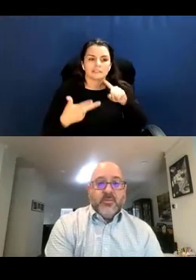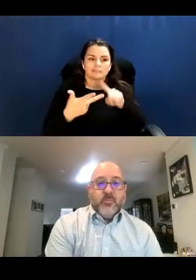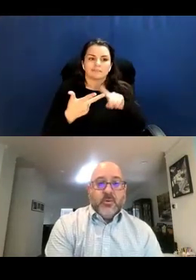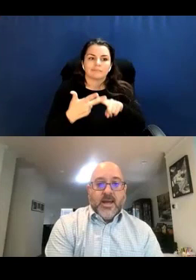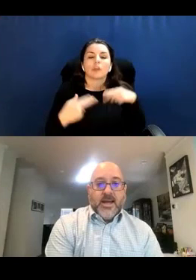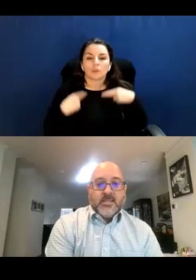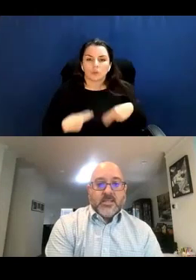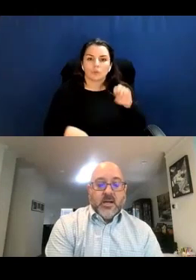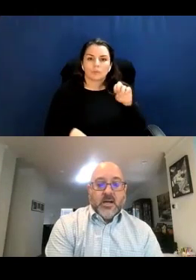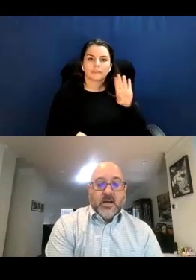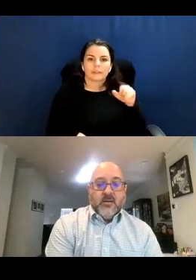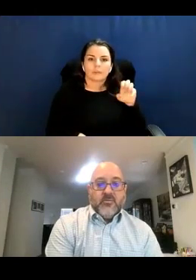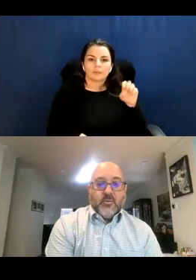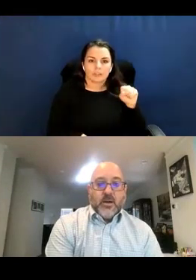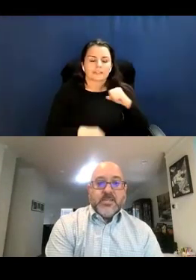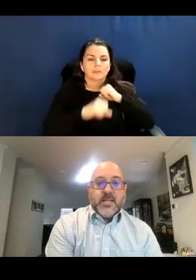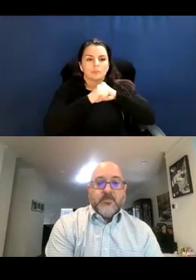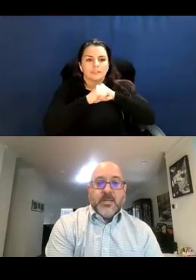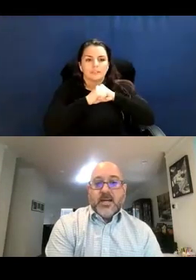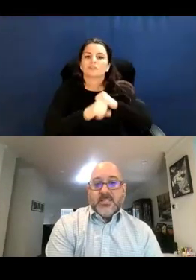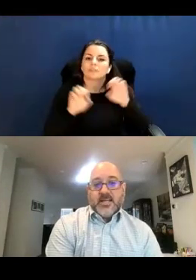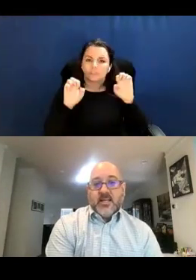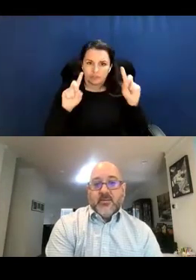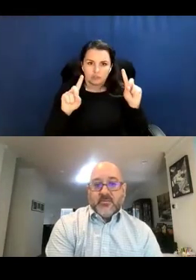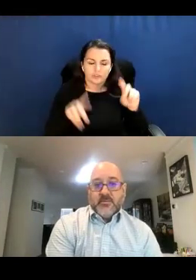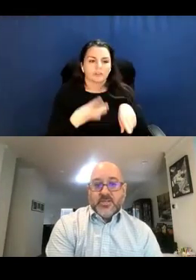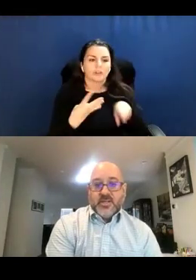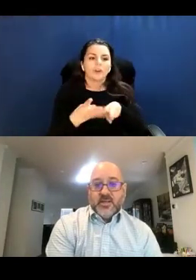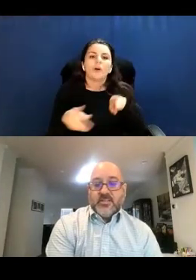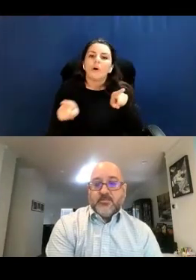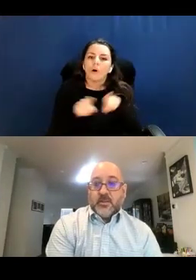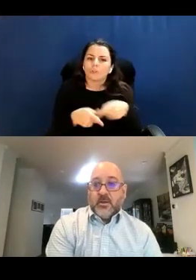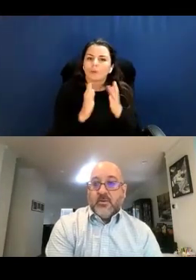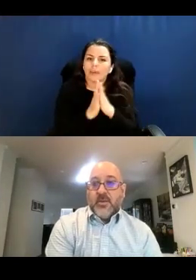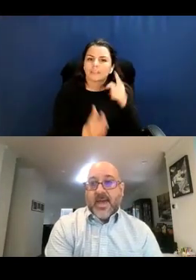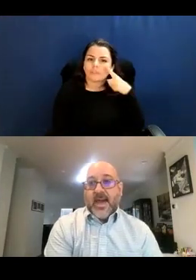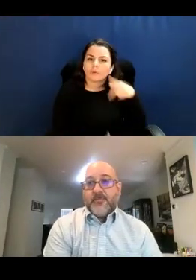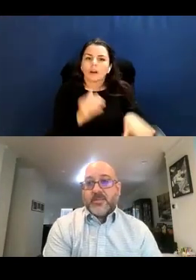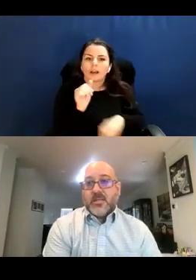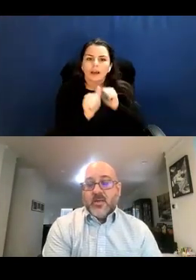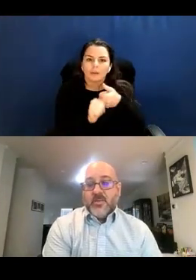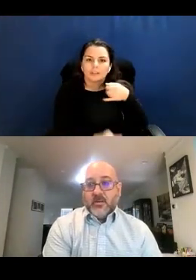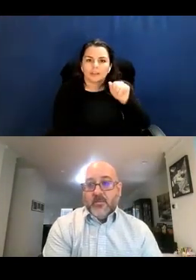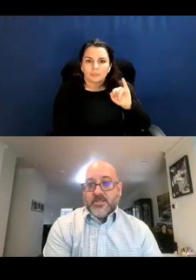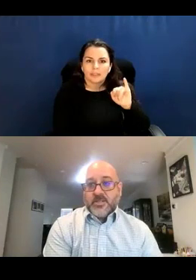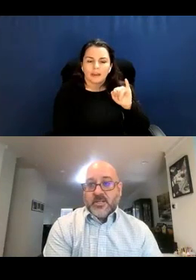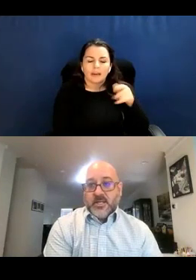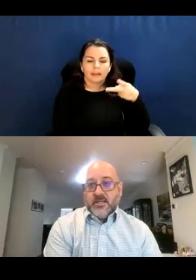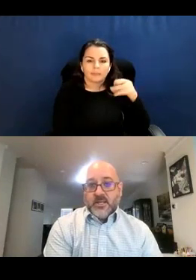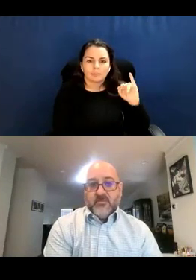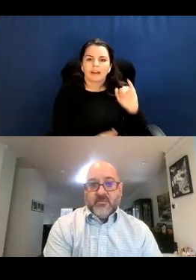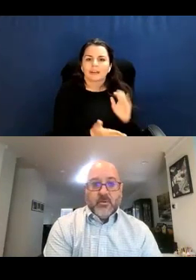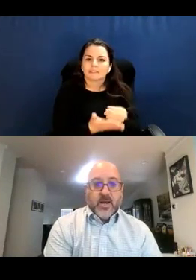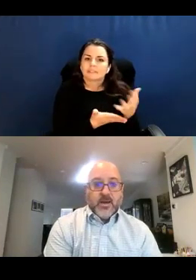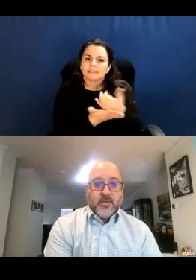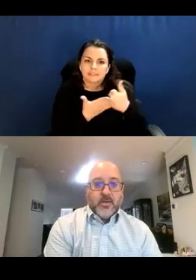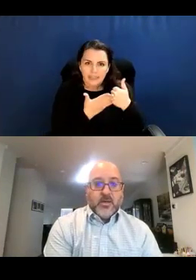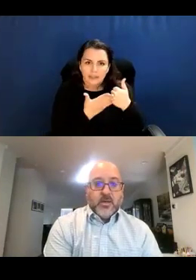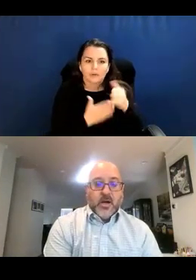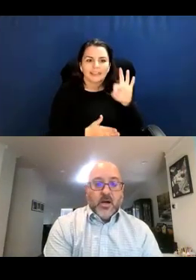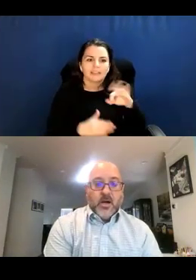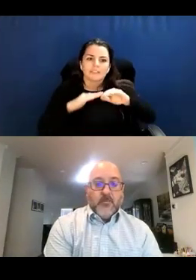we often will ask for updated PI salary information if it's below the caps that are mentioned in the